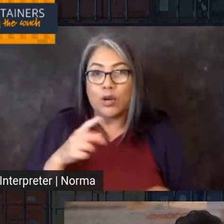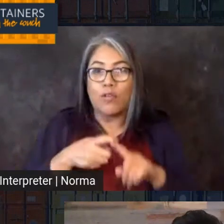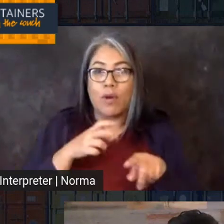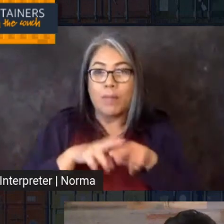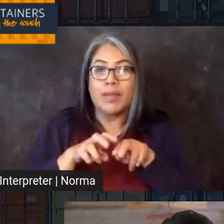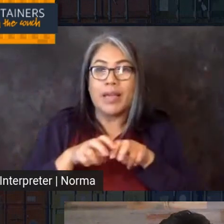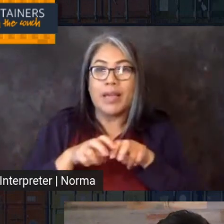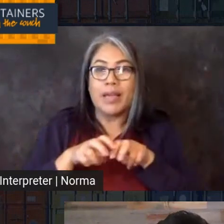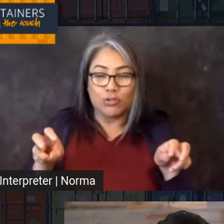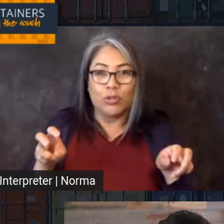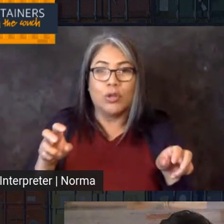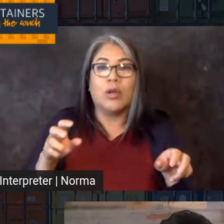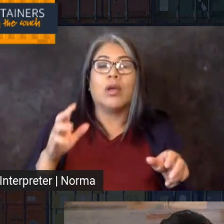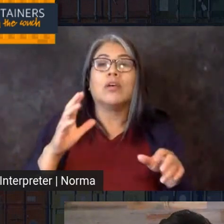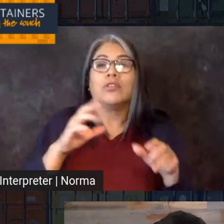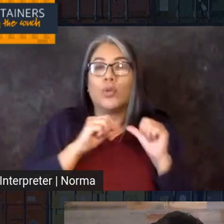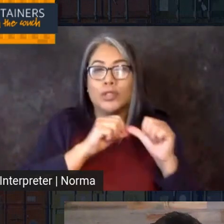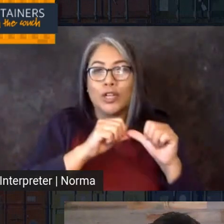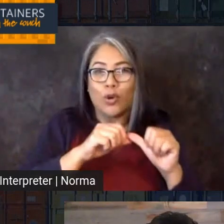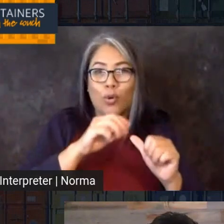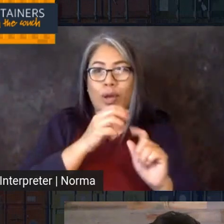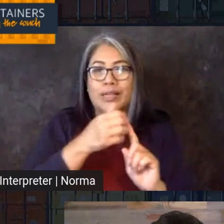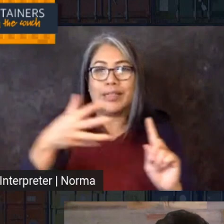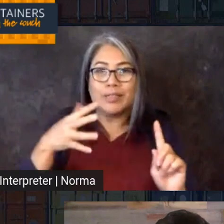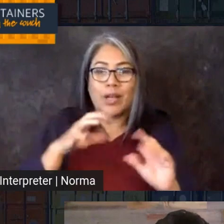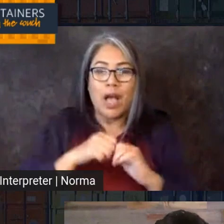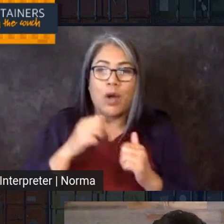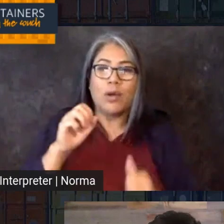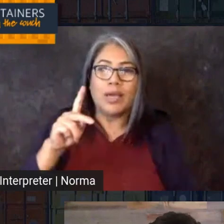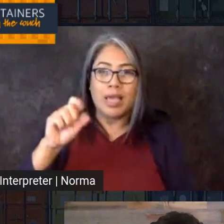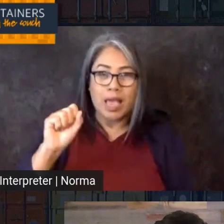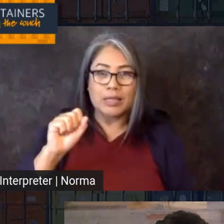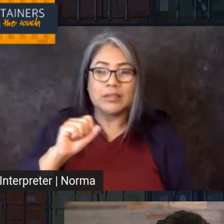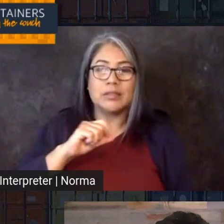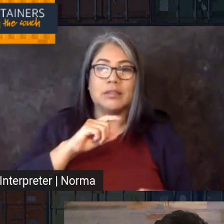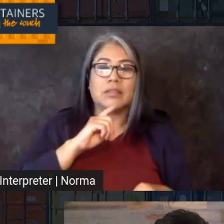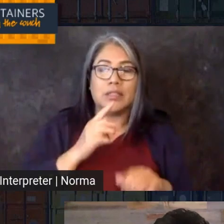Again, I want to thank all our panelists today, and I'm going to set up for the next session here. Thanks for joining us.